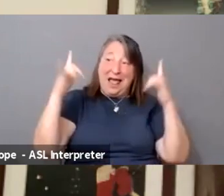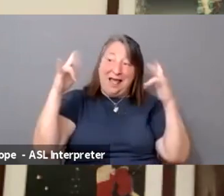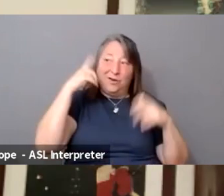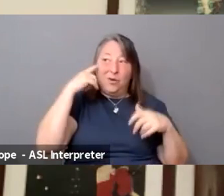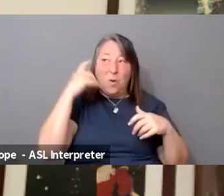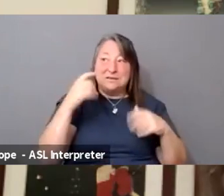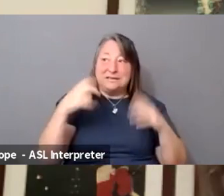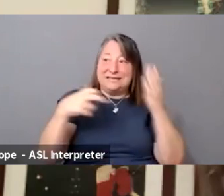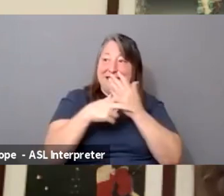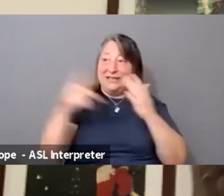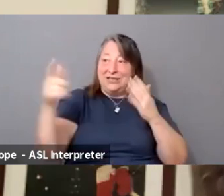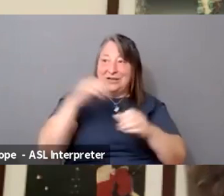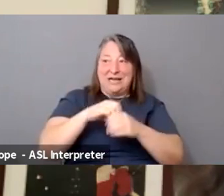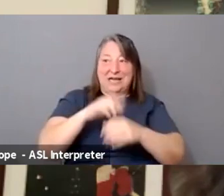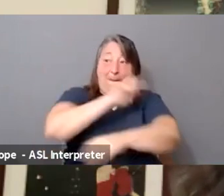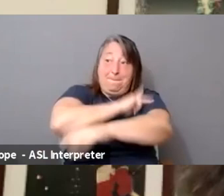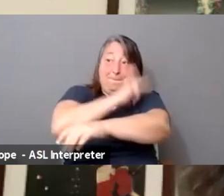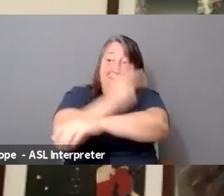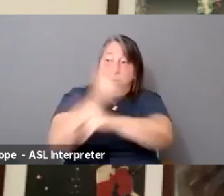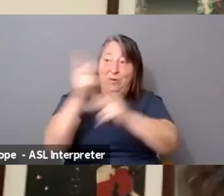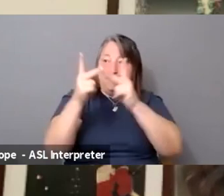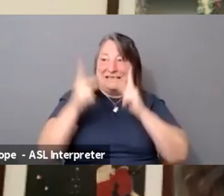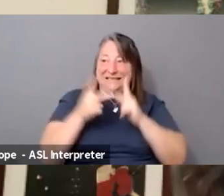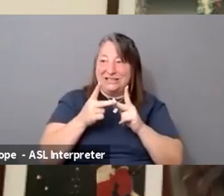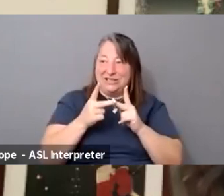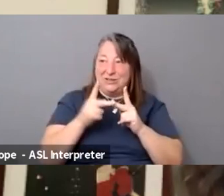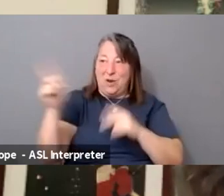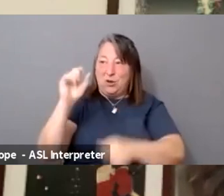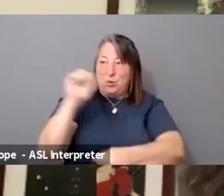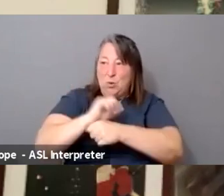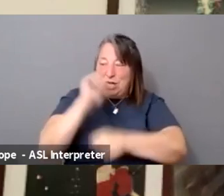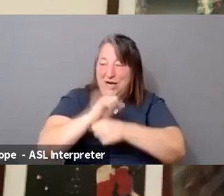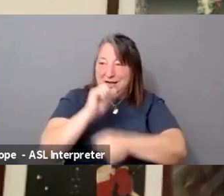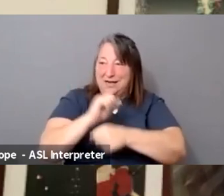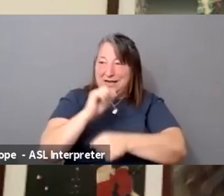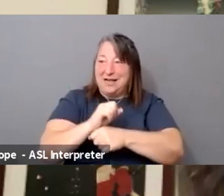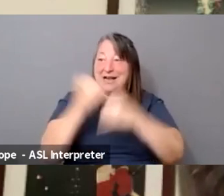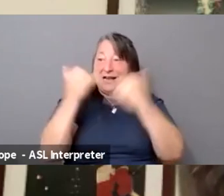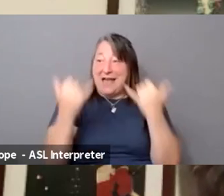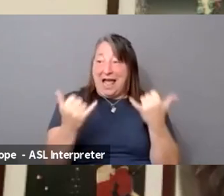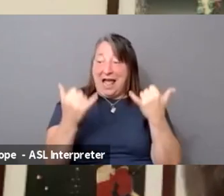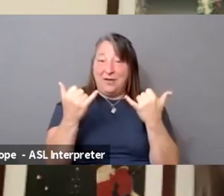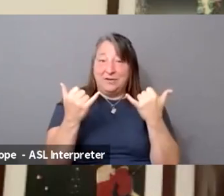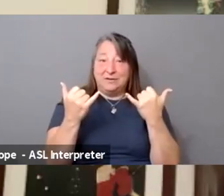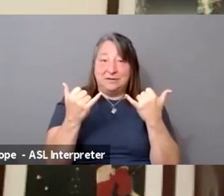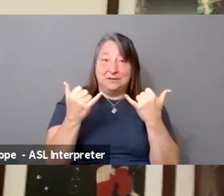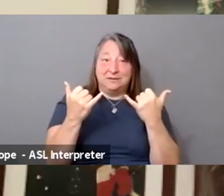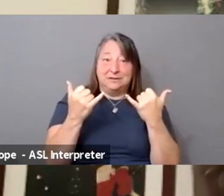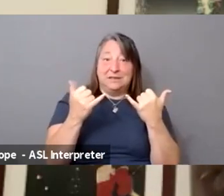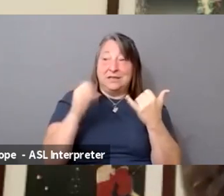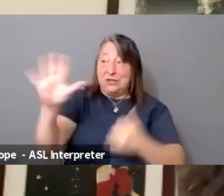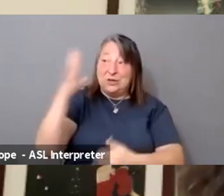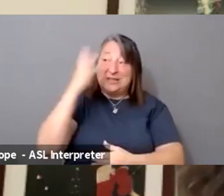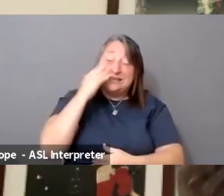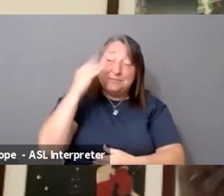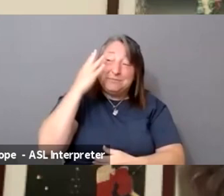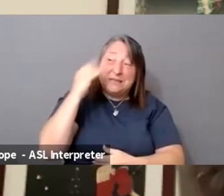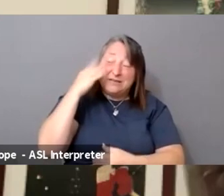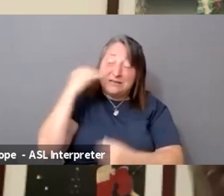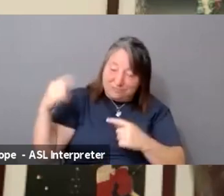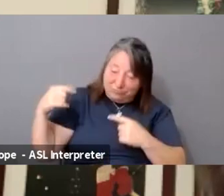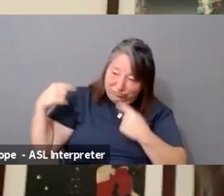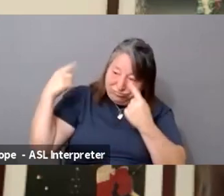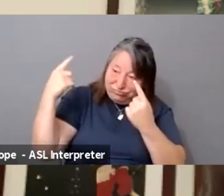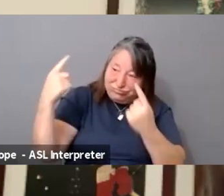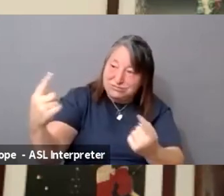in a power position and, you know, now you've been able to take, you know, all of your experience